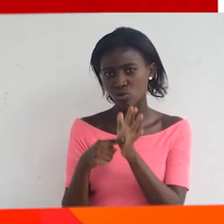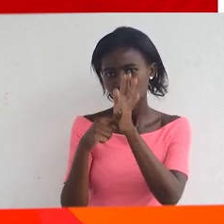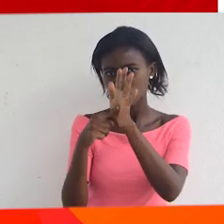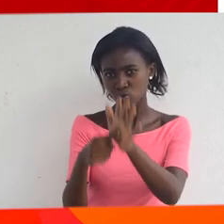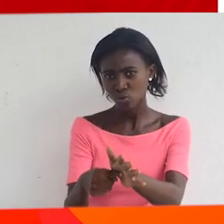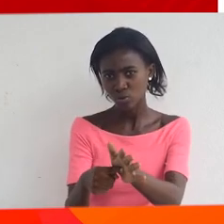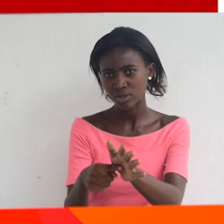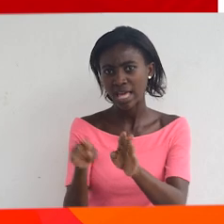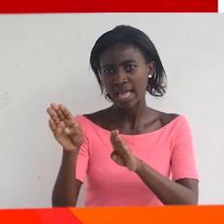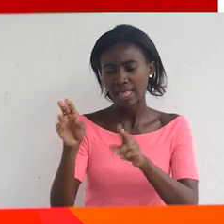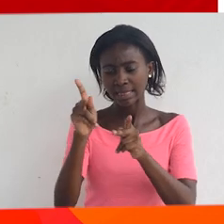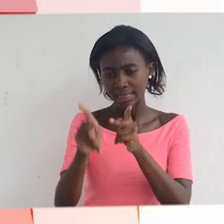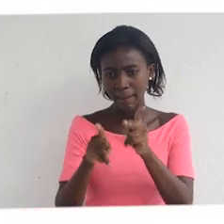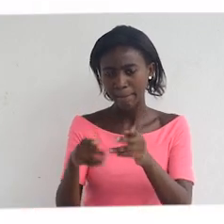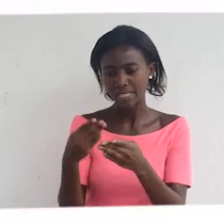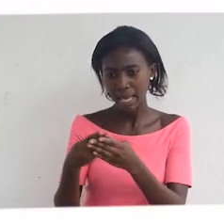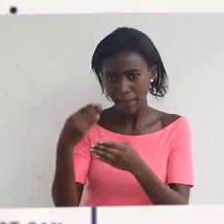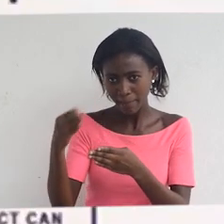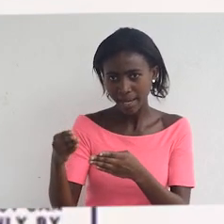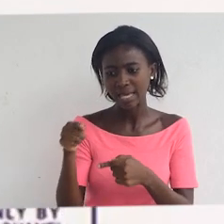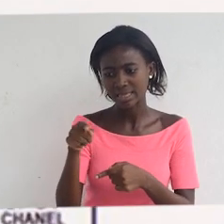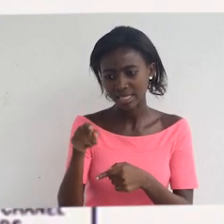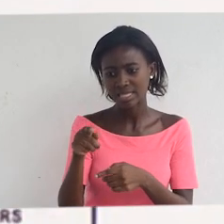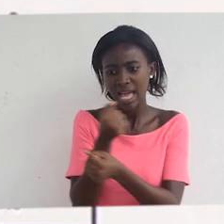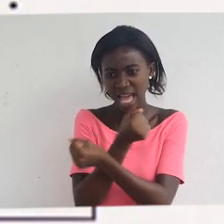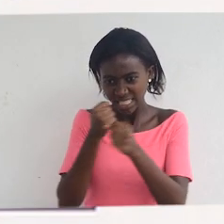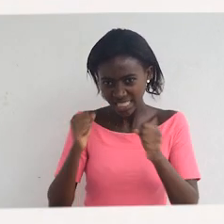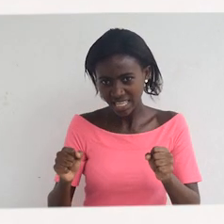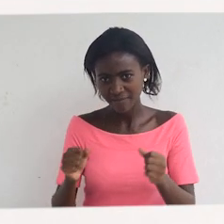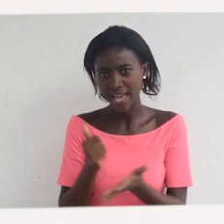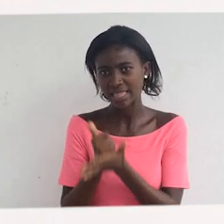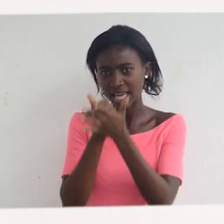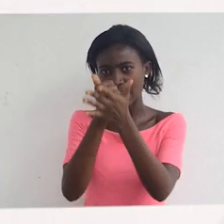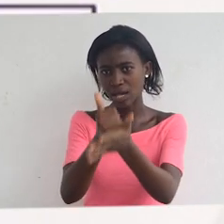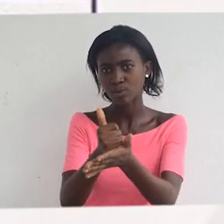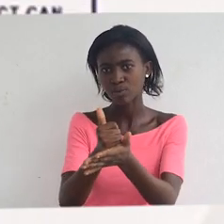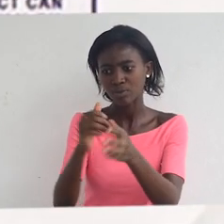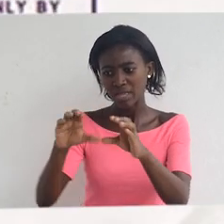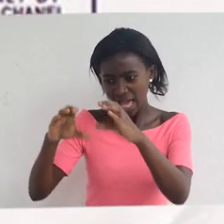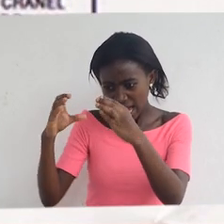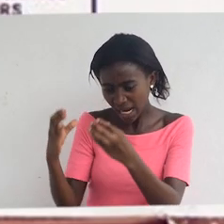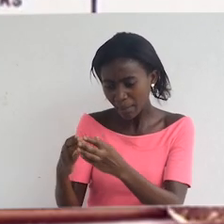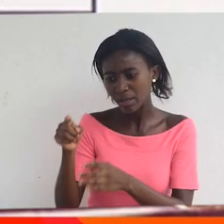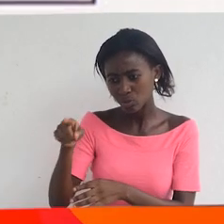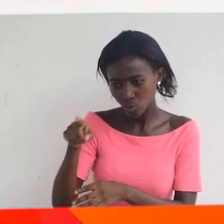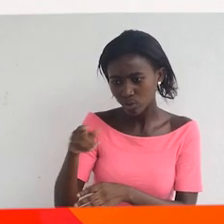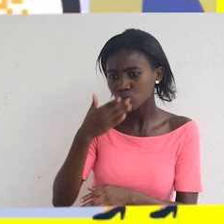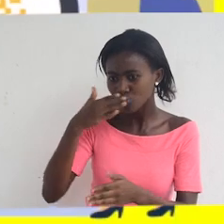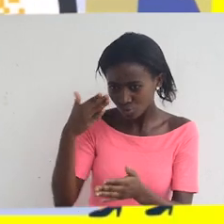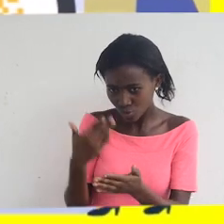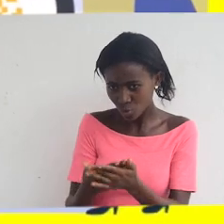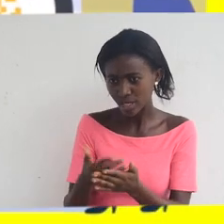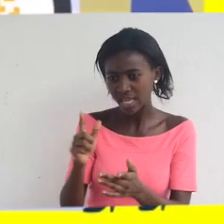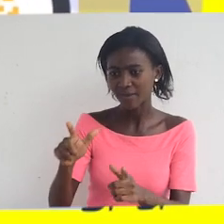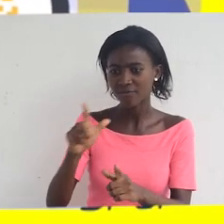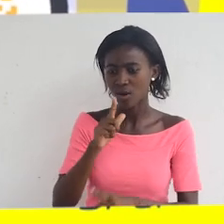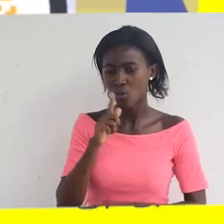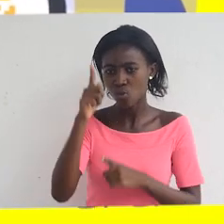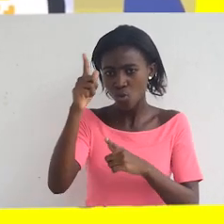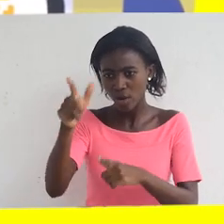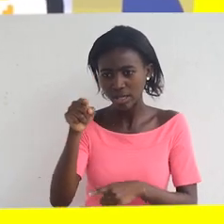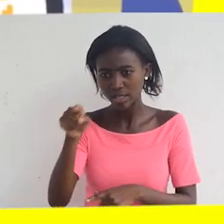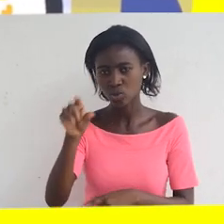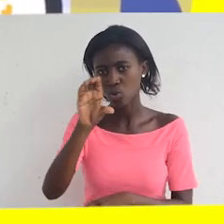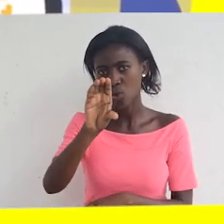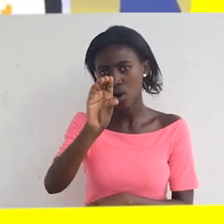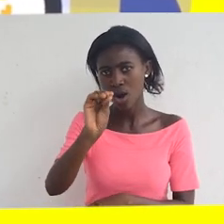infringement of authentic goods. This guarantees the consumer of the product safety and helps the company